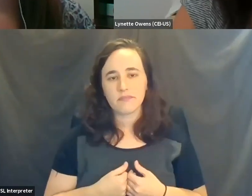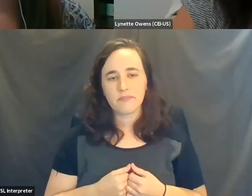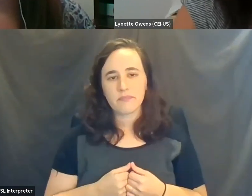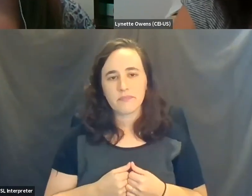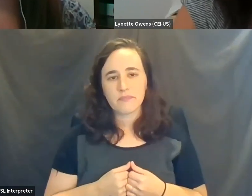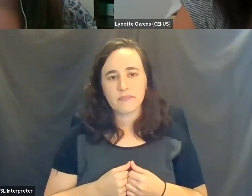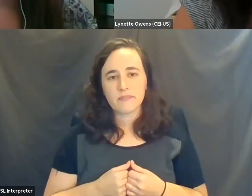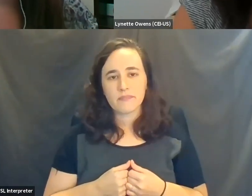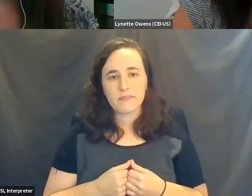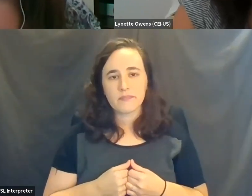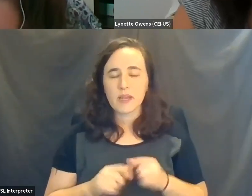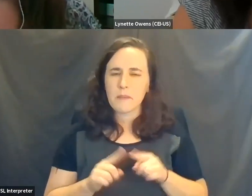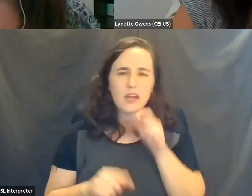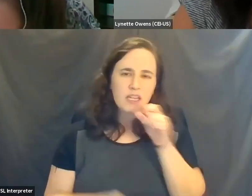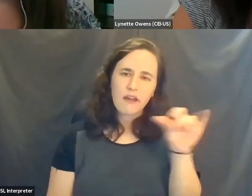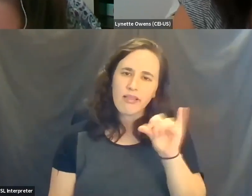it's not like anything,